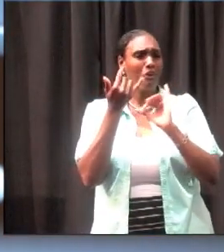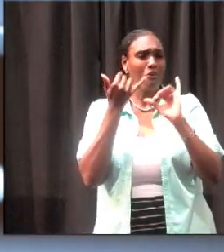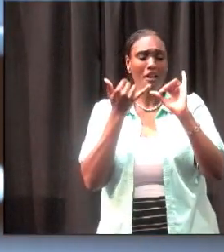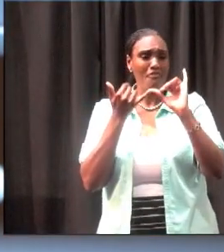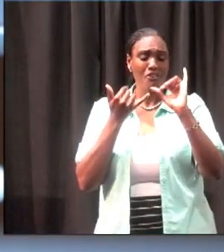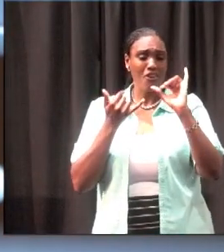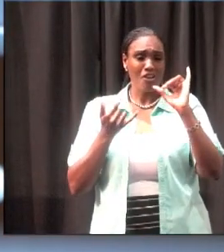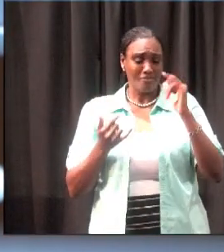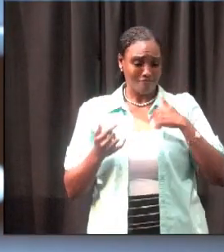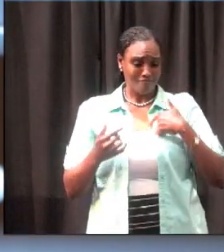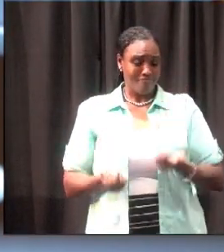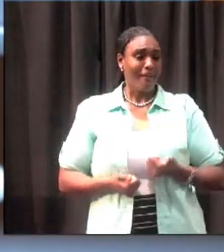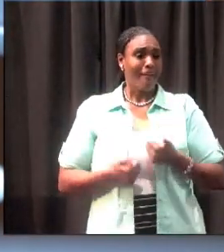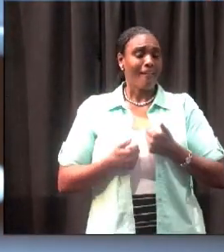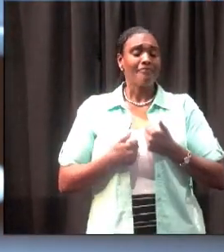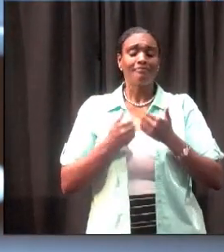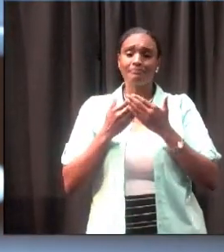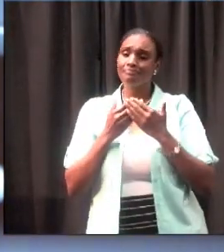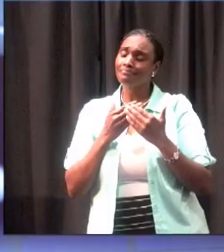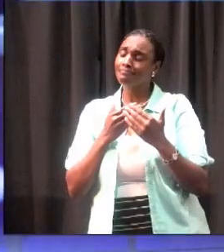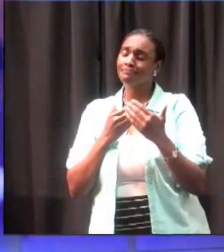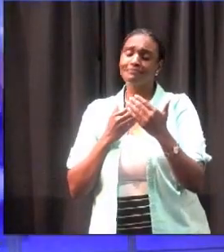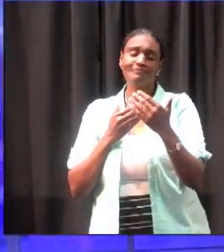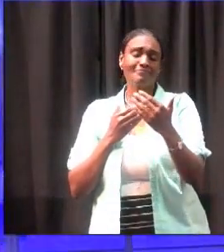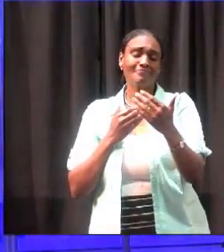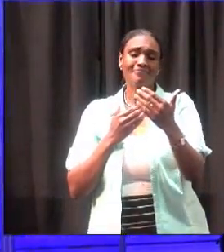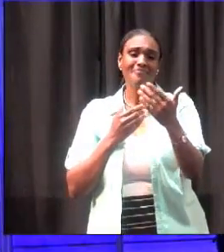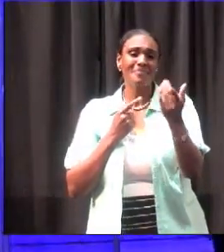my body, I will give you glory.